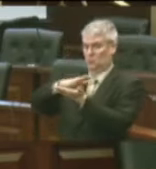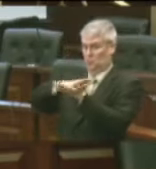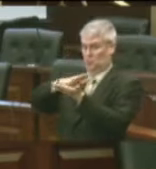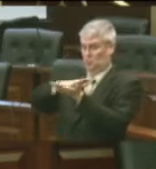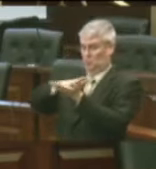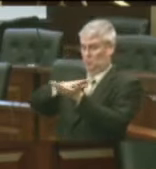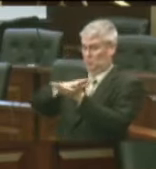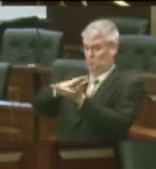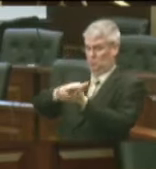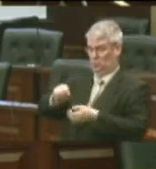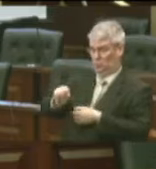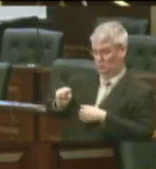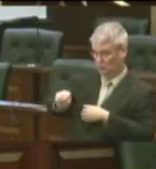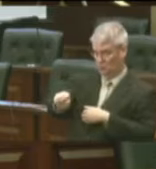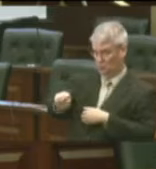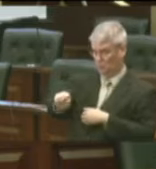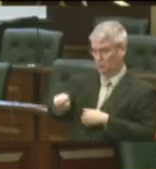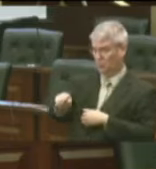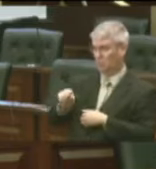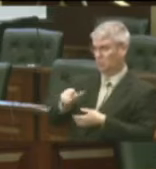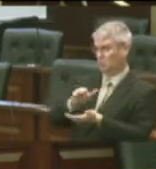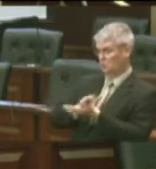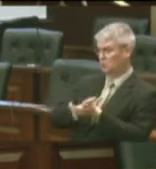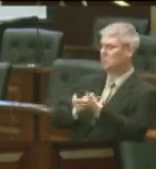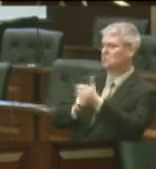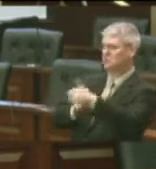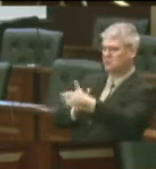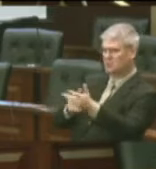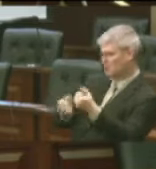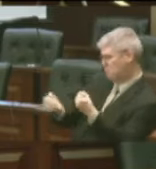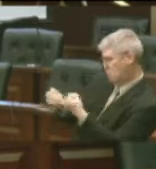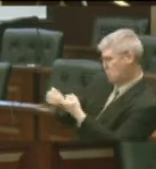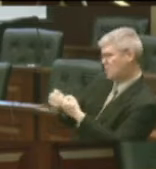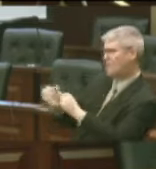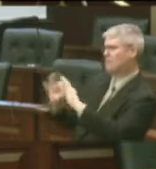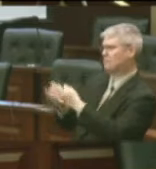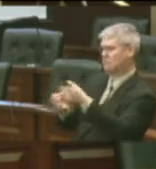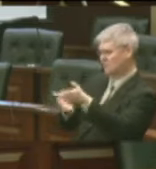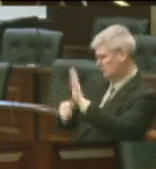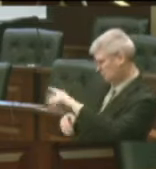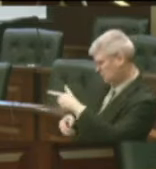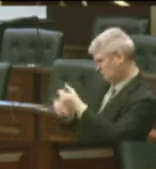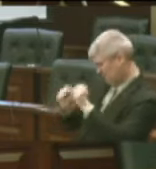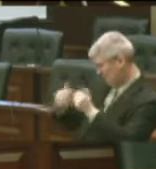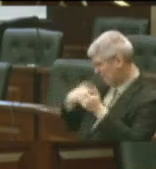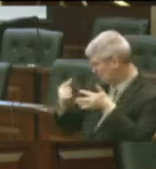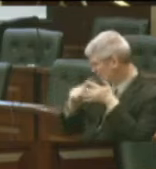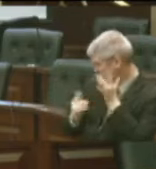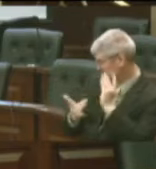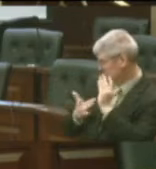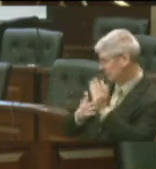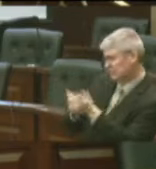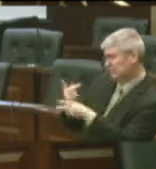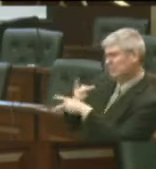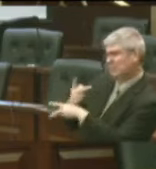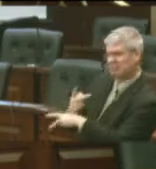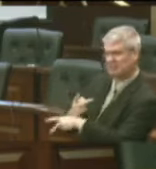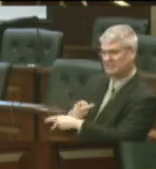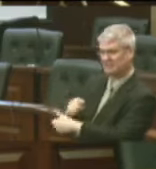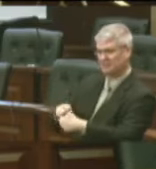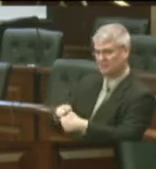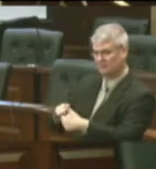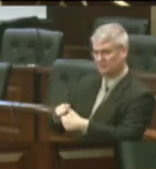wherever they can to satisfy the needs that their students have. In ordinary times, this is a challenging effort. In extraordinary times,